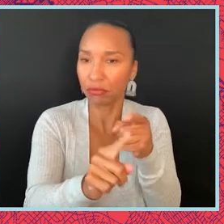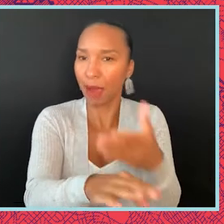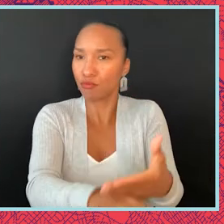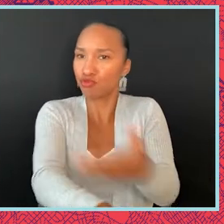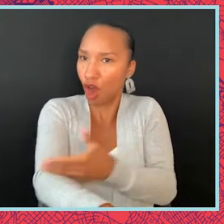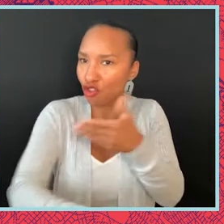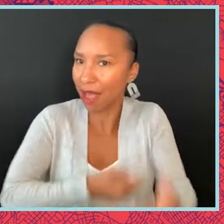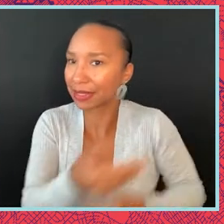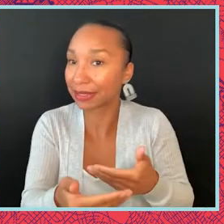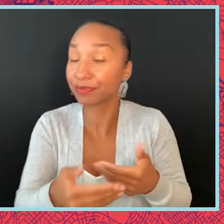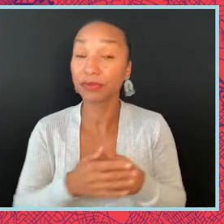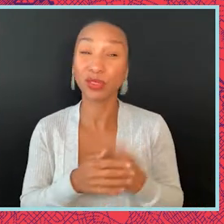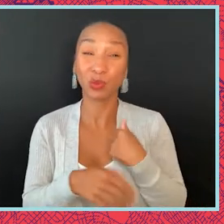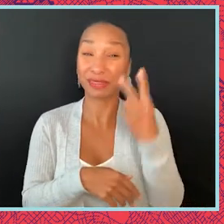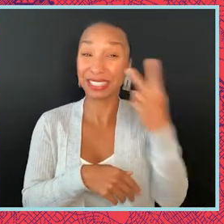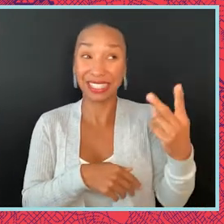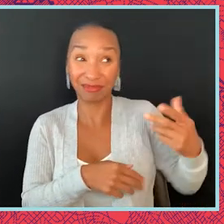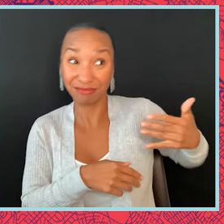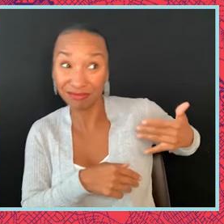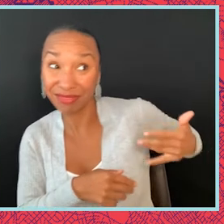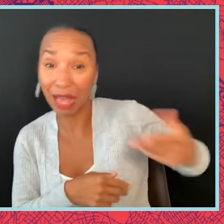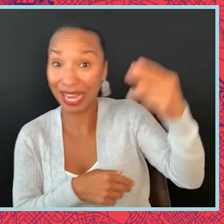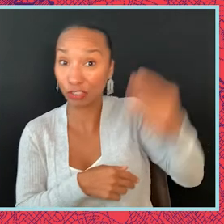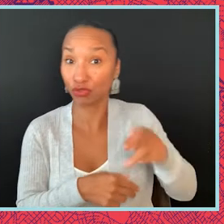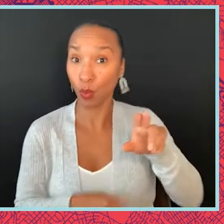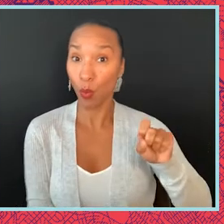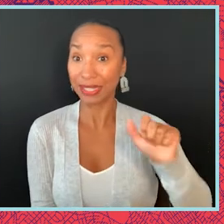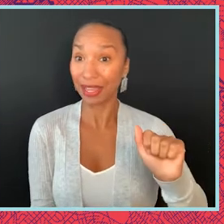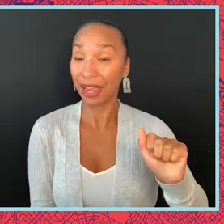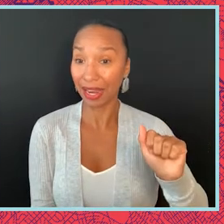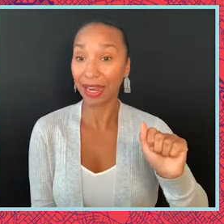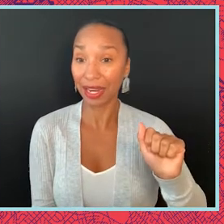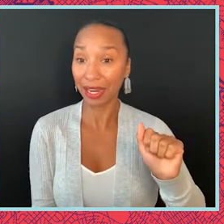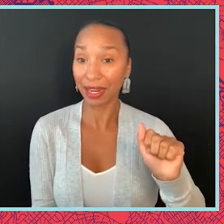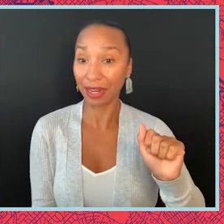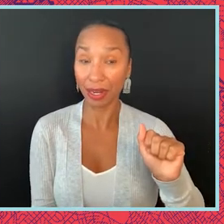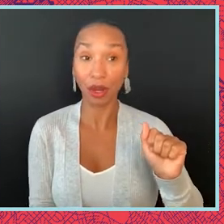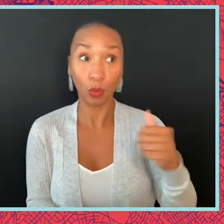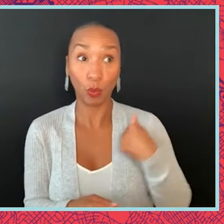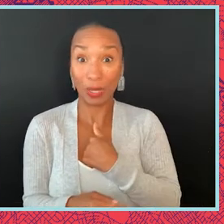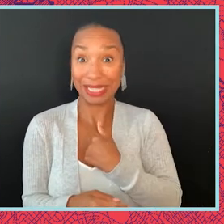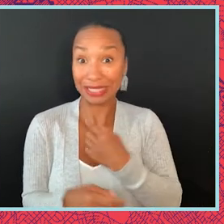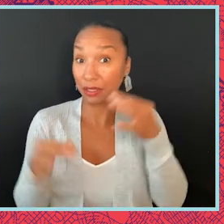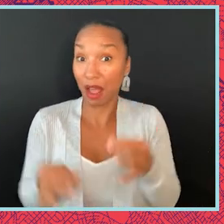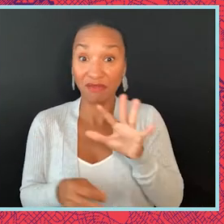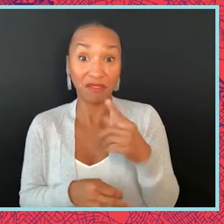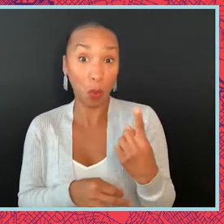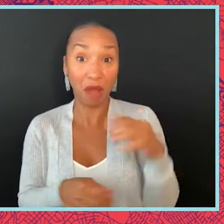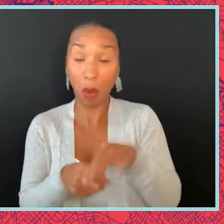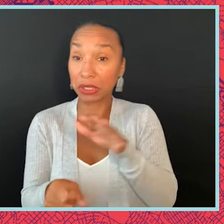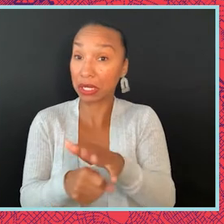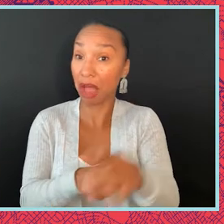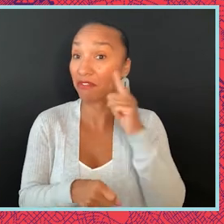And what we've seen in our country's history, that we said that if 51 votes was enough for Mitch McConnell